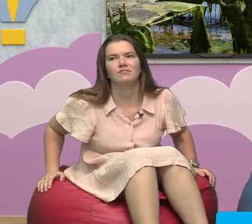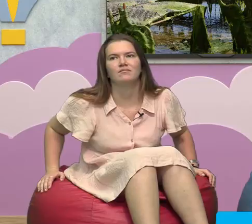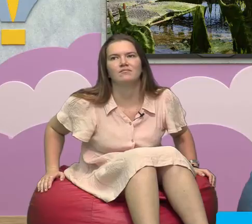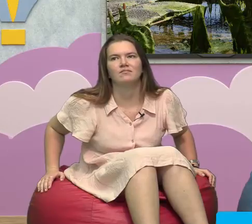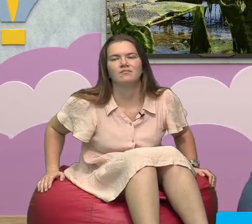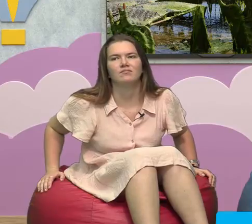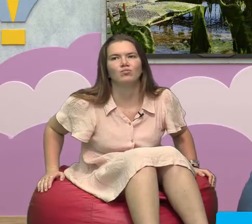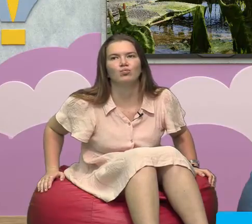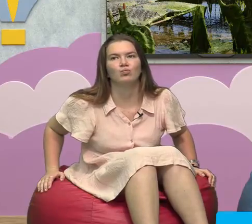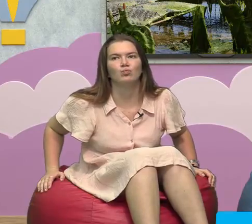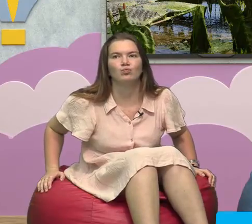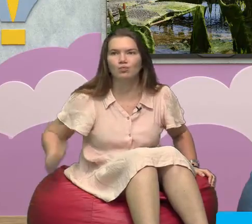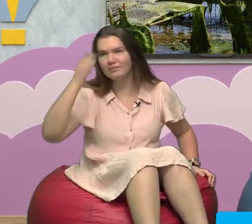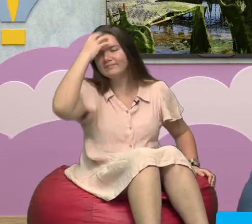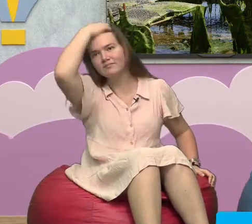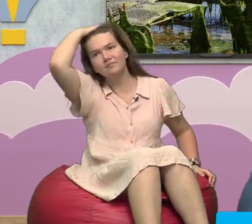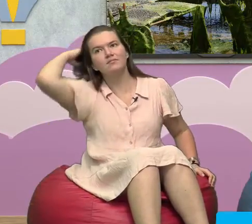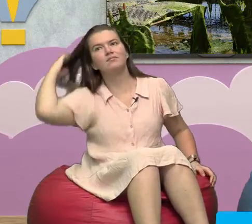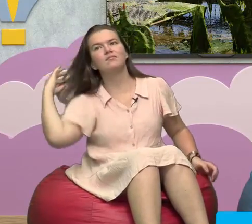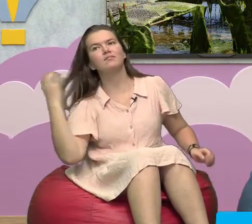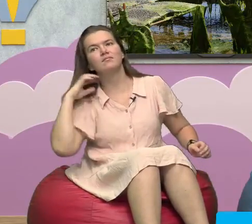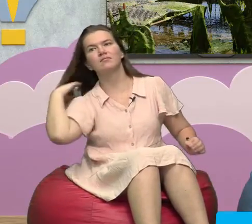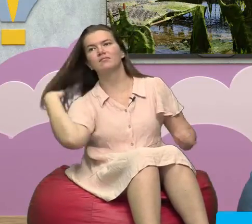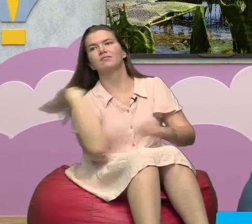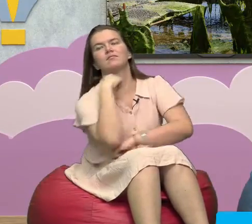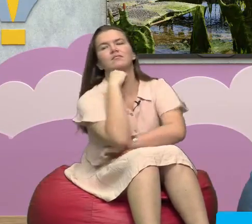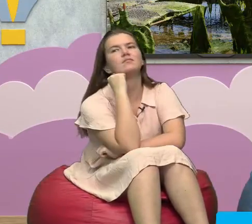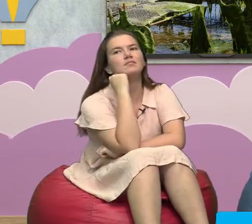gathering or party, make sure you send them an email at